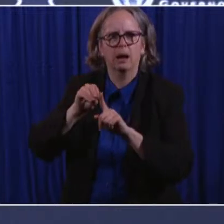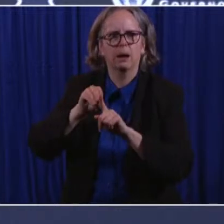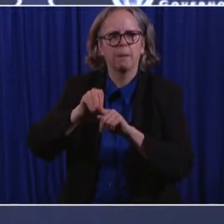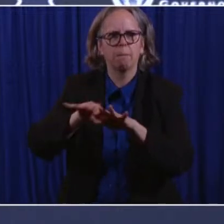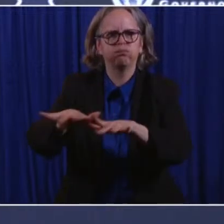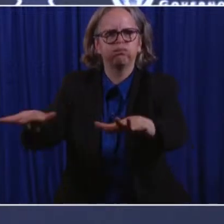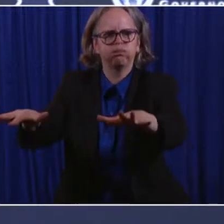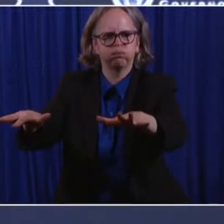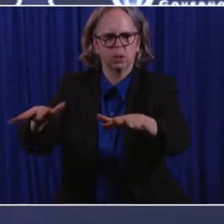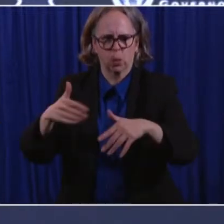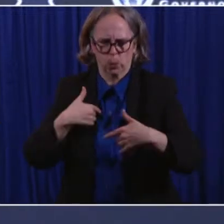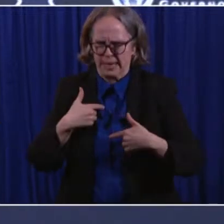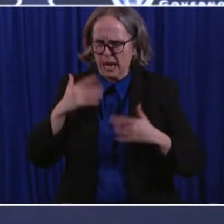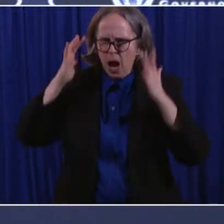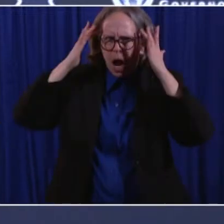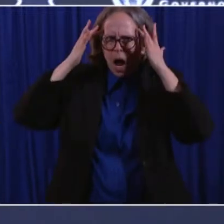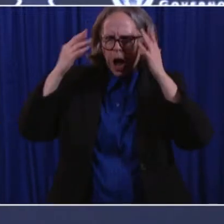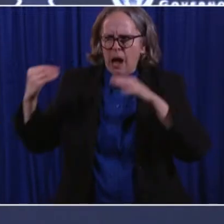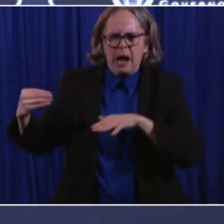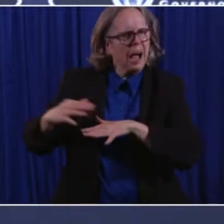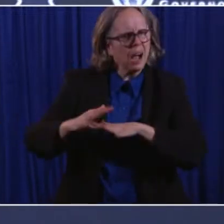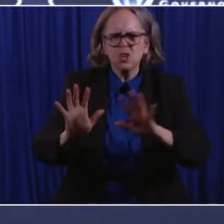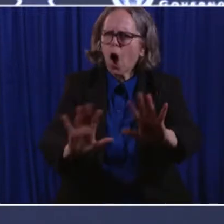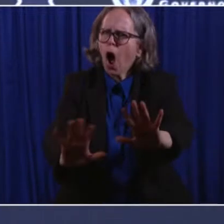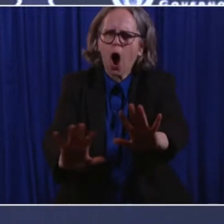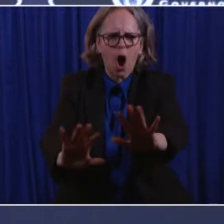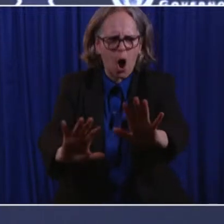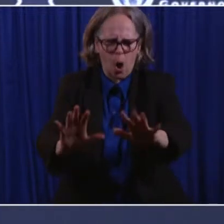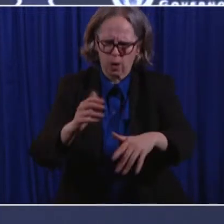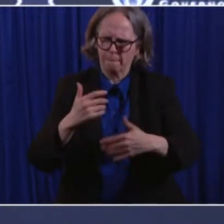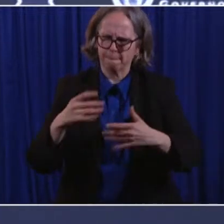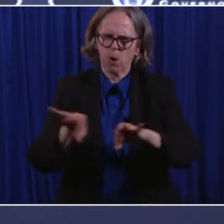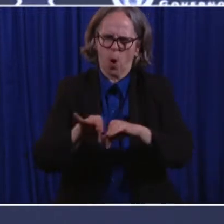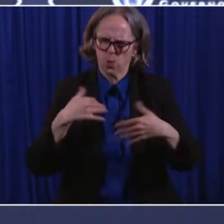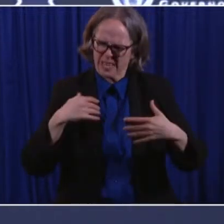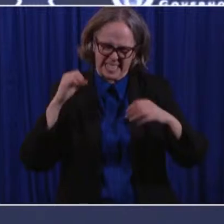vaccinate just as quickly as we can.